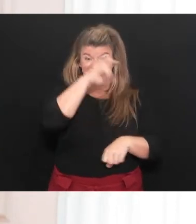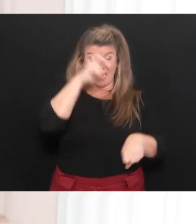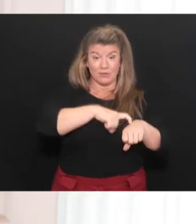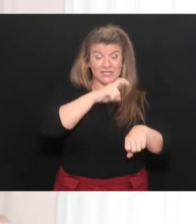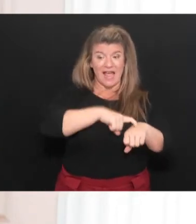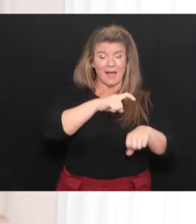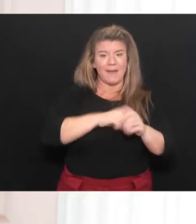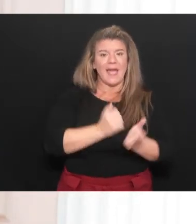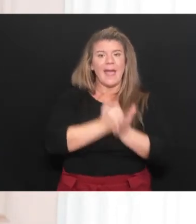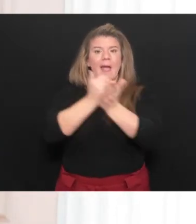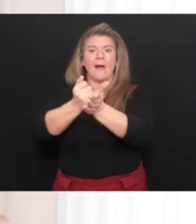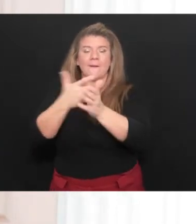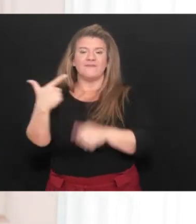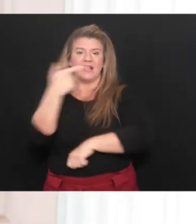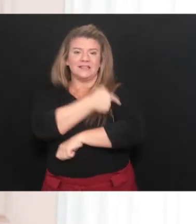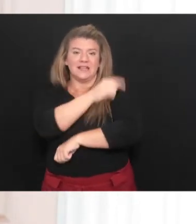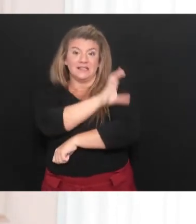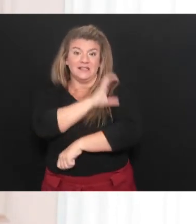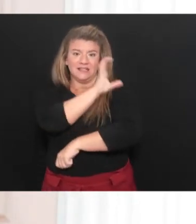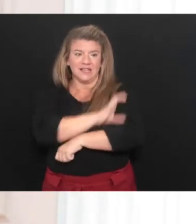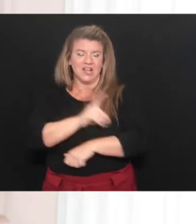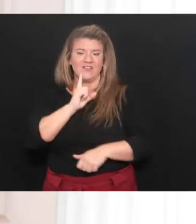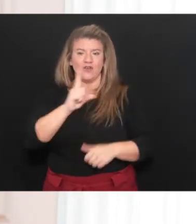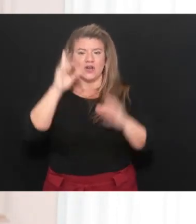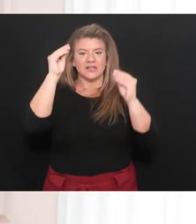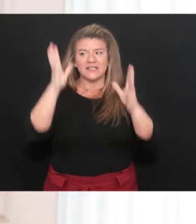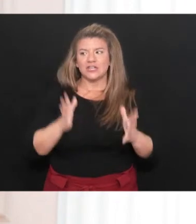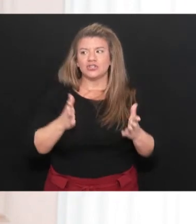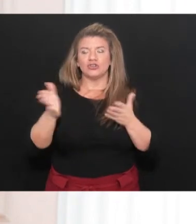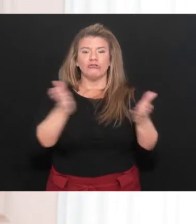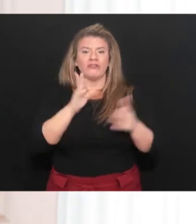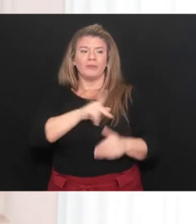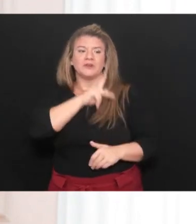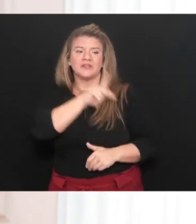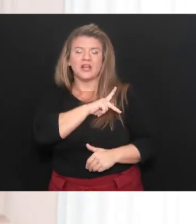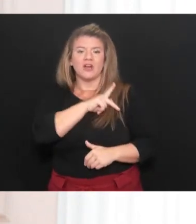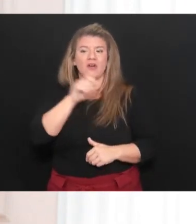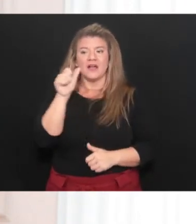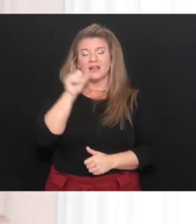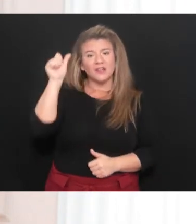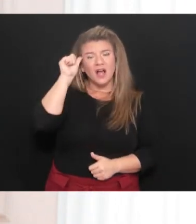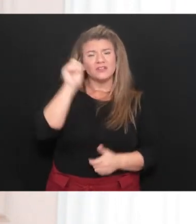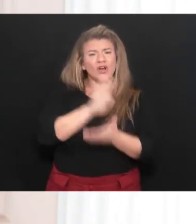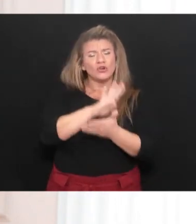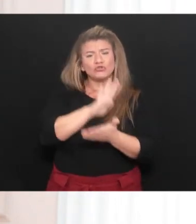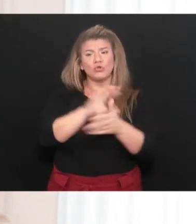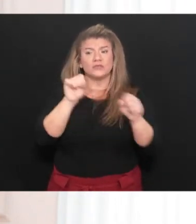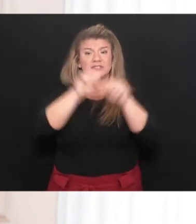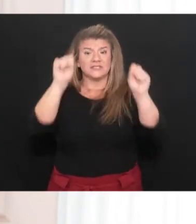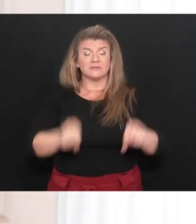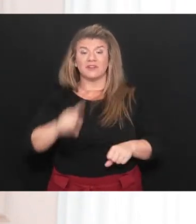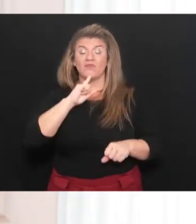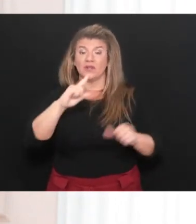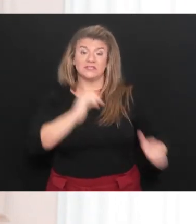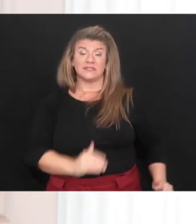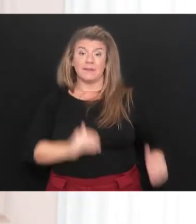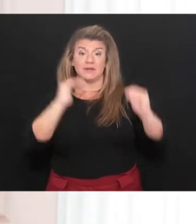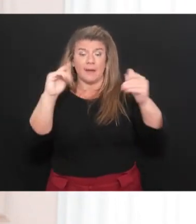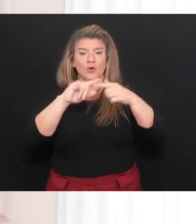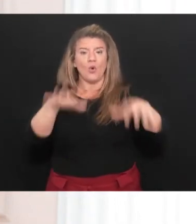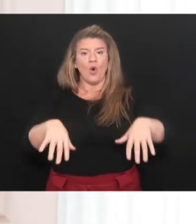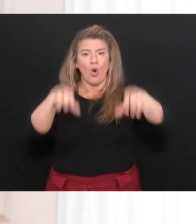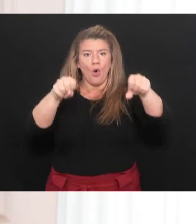locally. Both for our teachers, service personnel, adults in the community, our school systems have really stepped up to host those